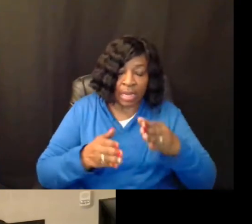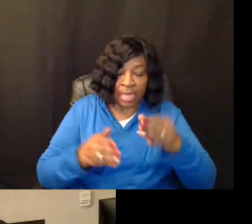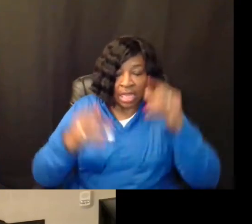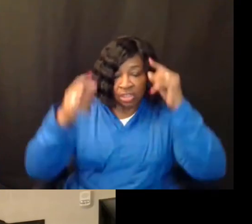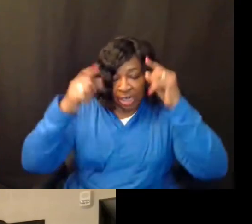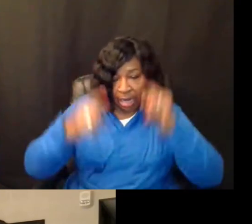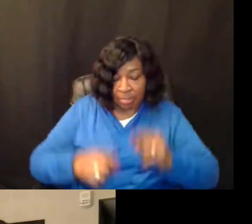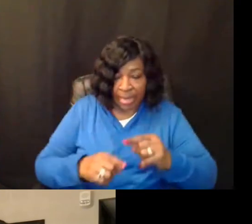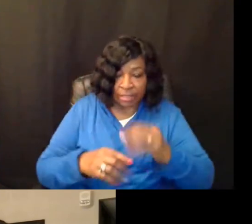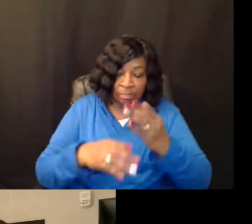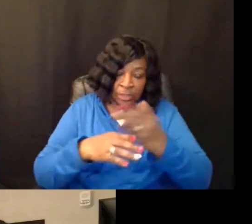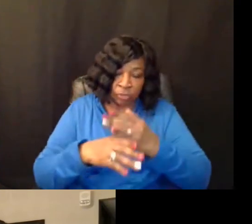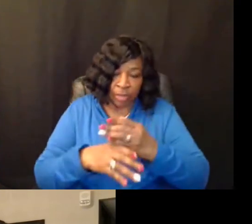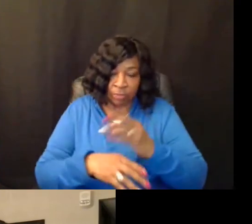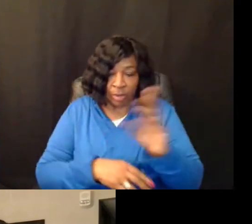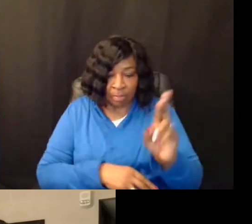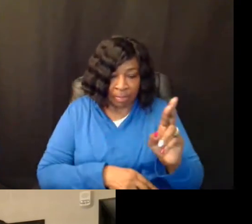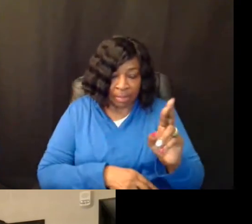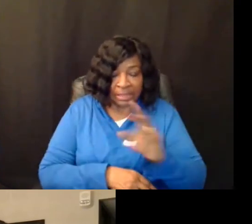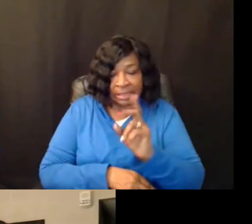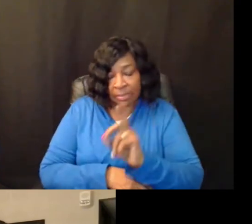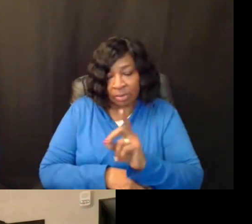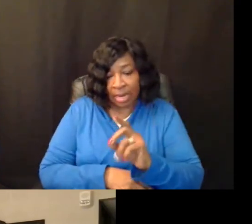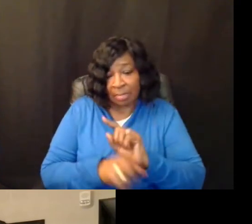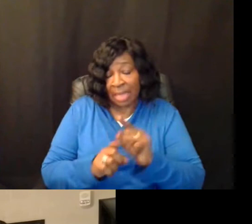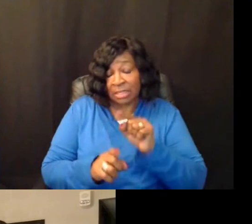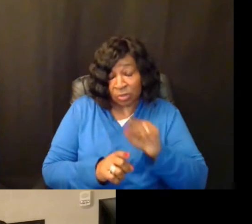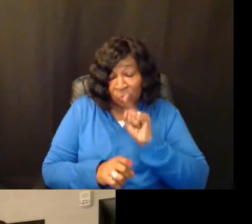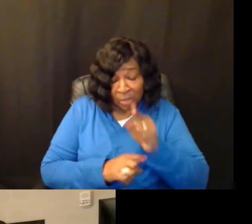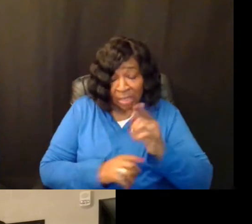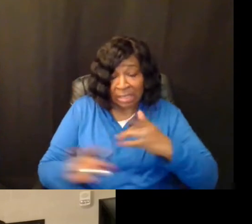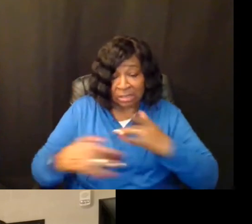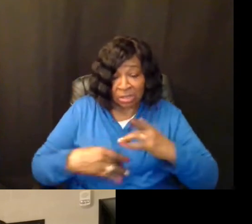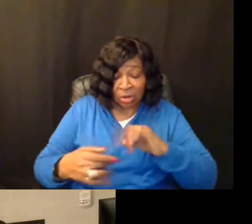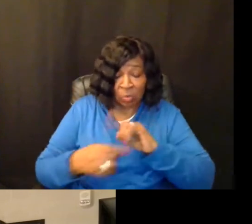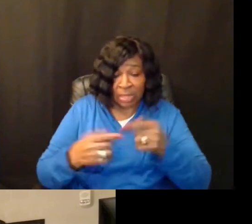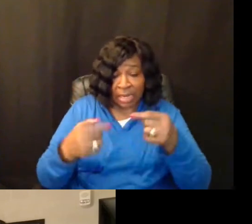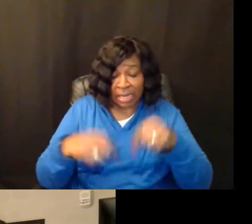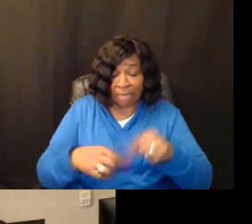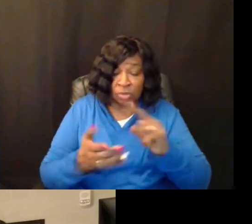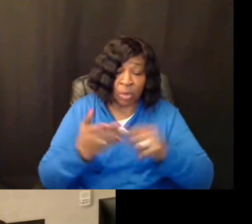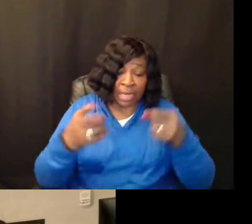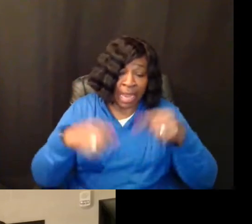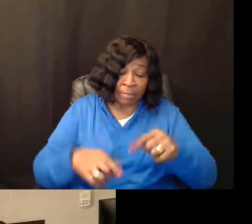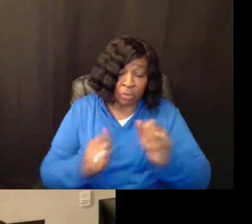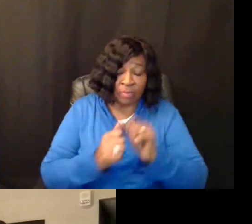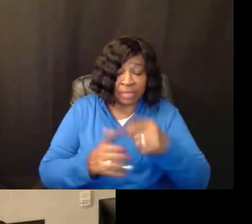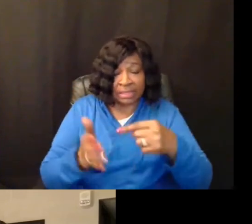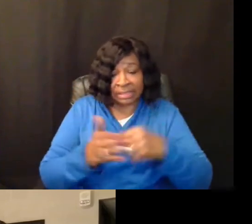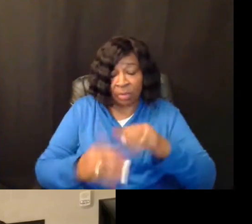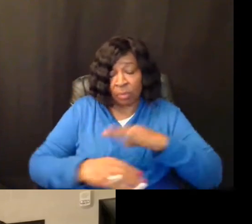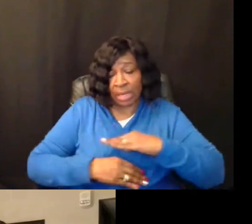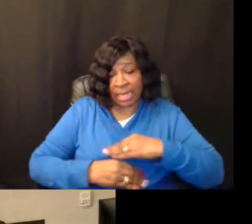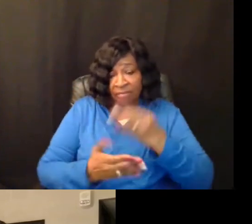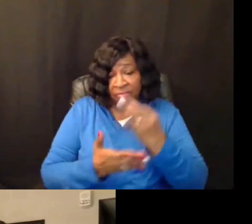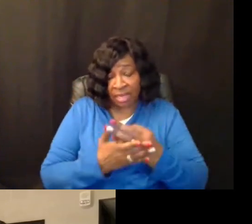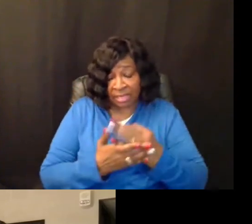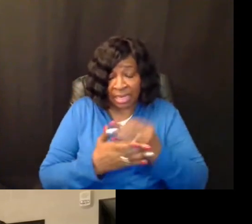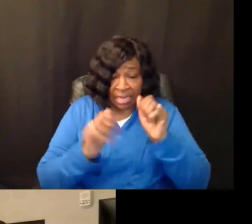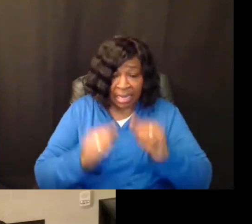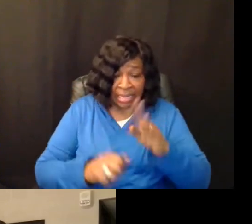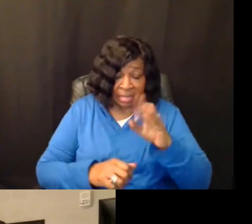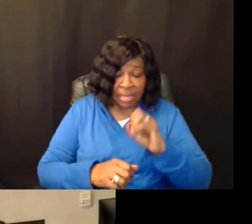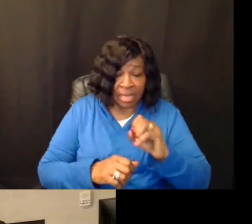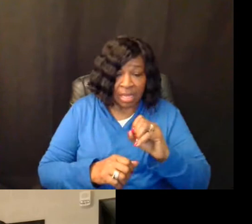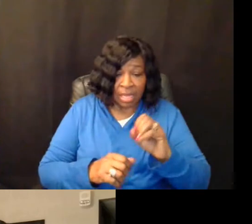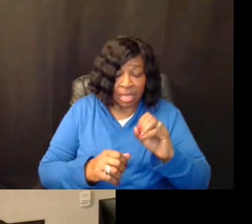But it's a real worry or concern in terms of like what happens with this debt relief funding. Can it be